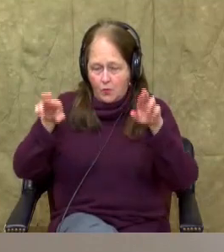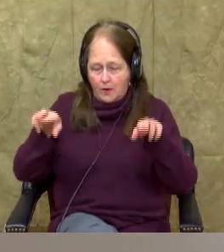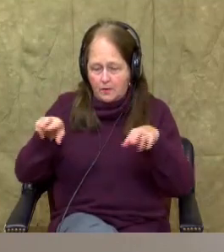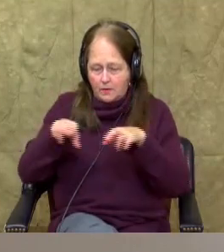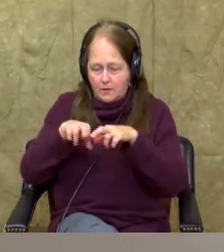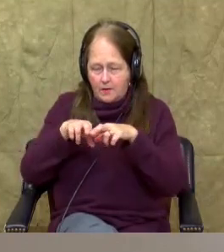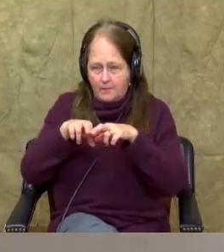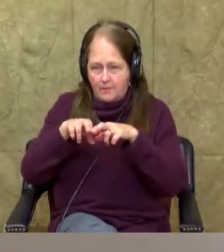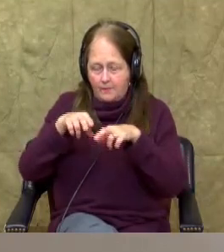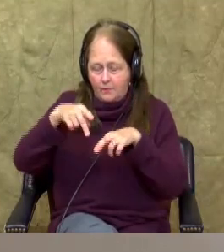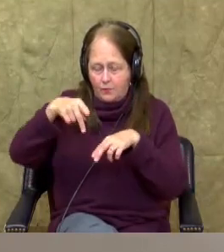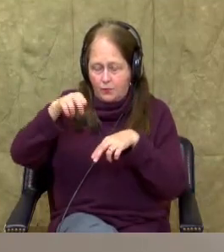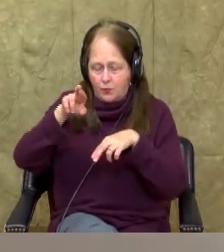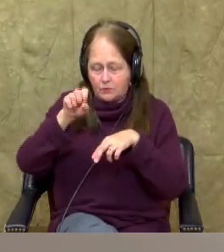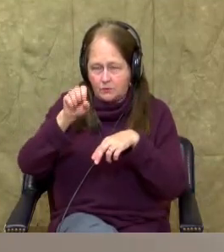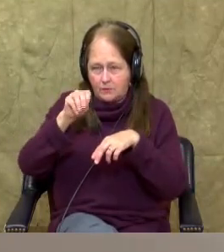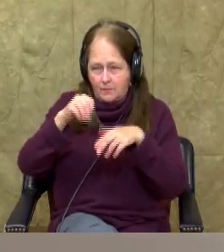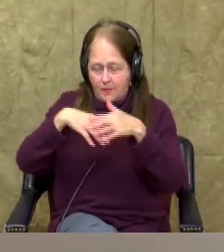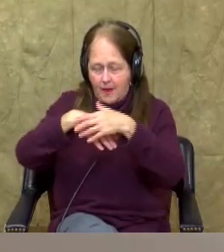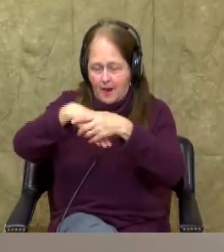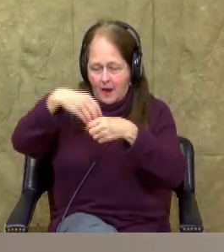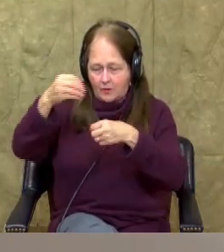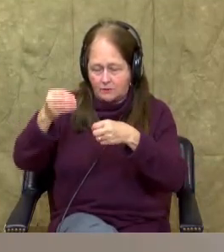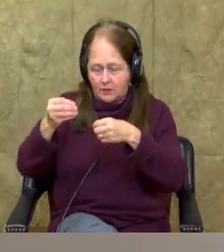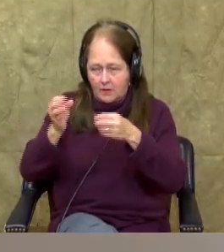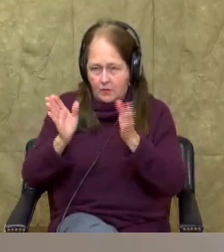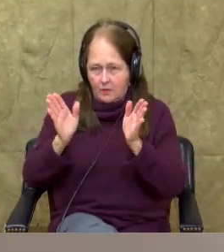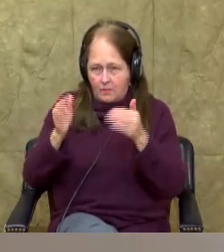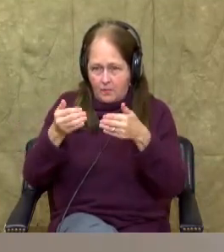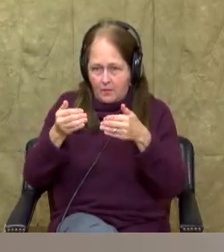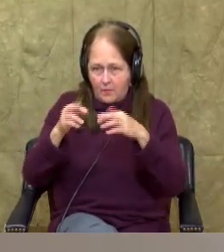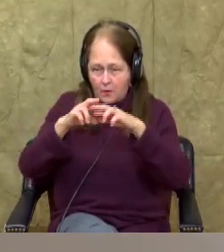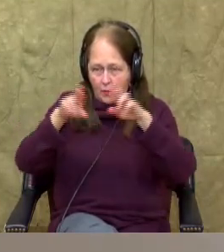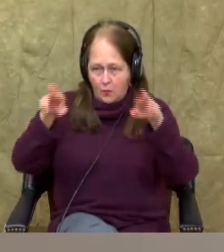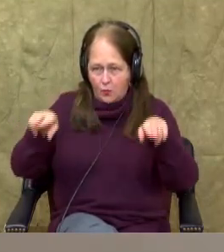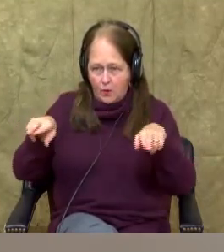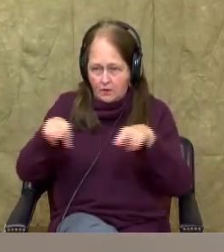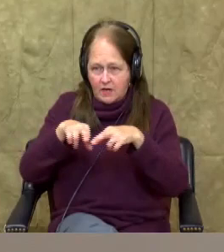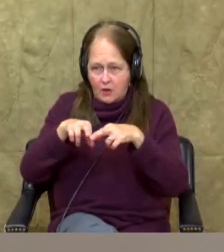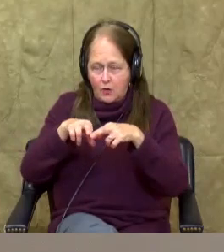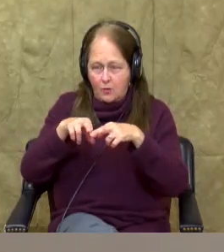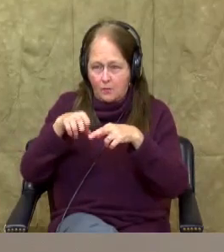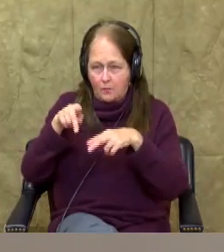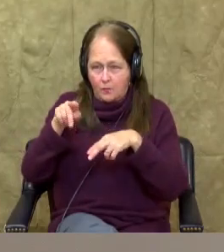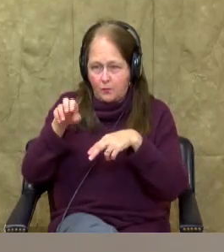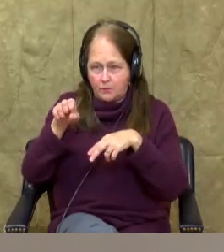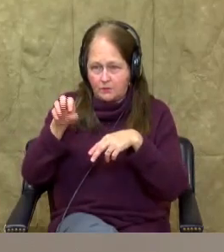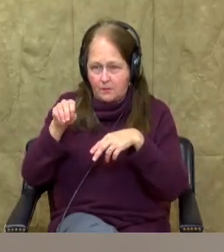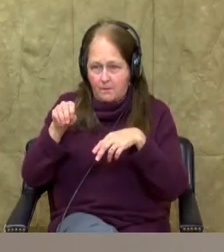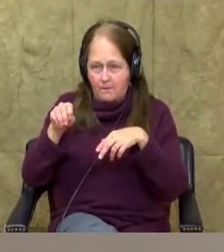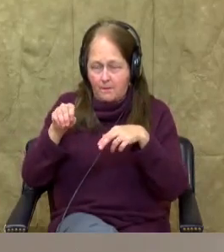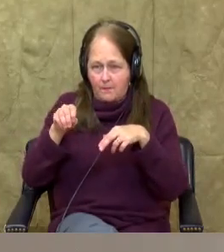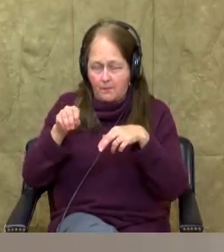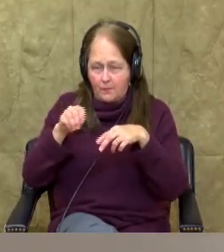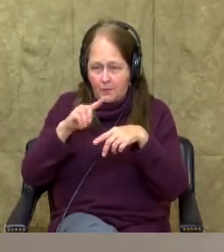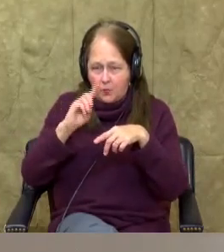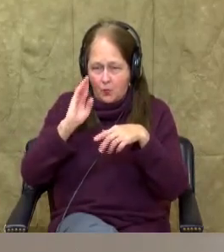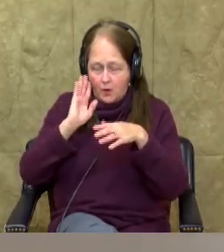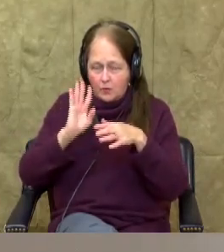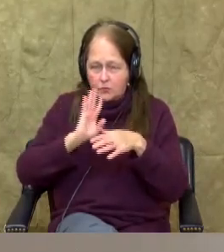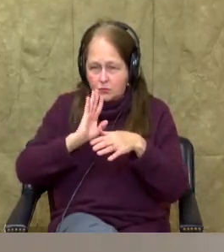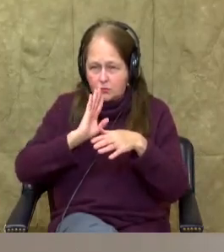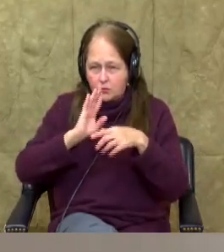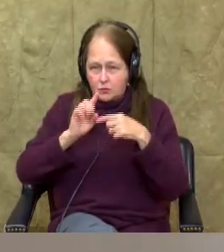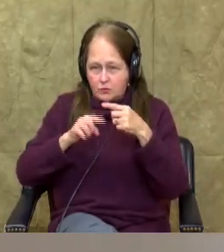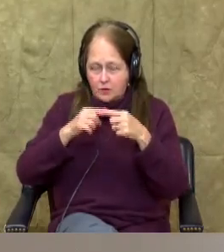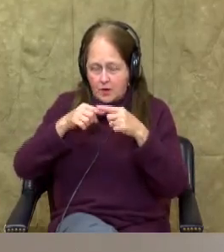the outside of a box or a rectangular prism. This week, volume, we're going to talk about